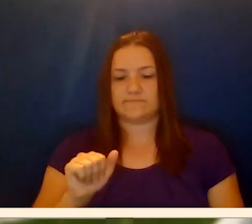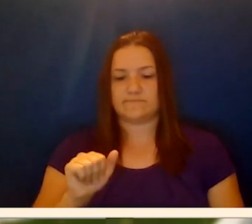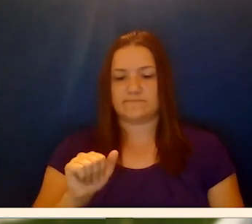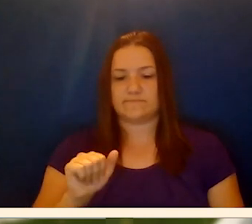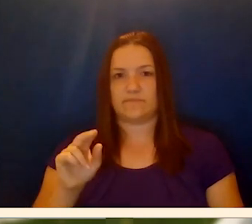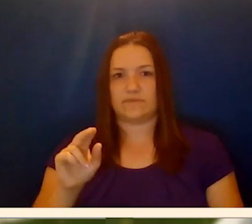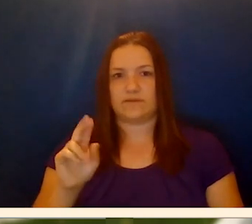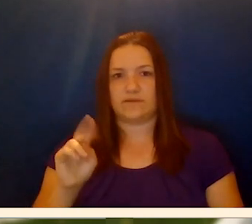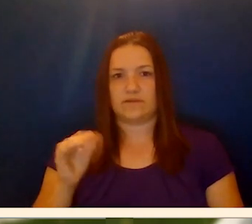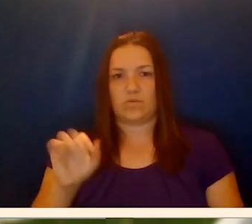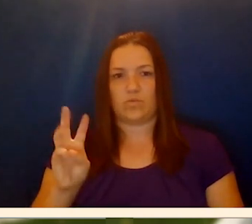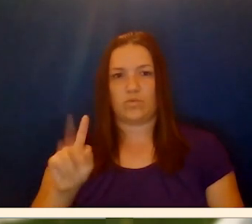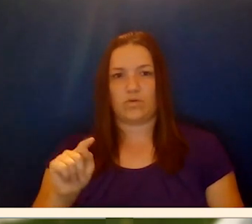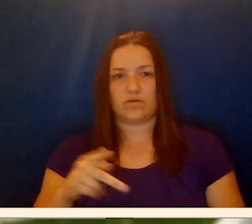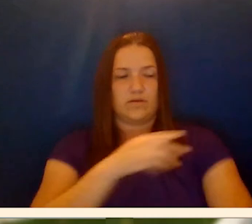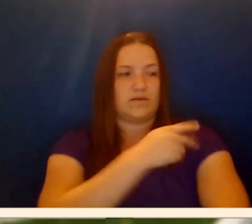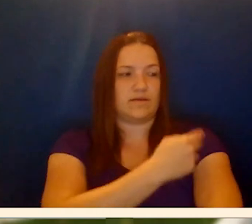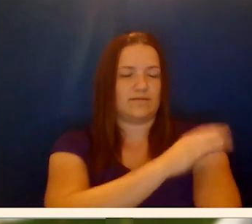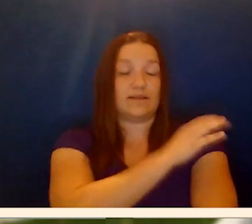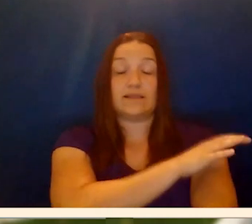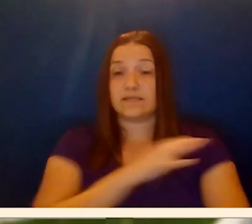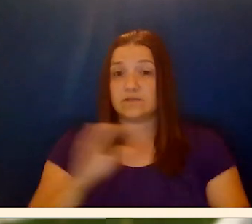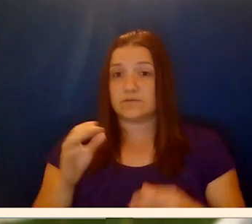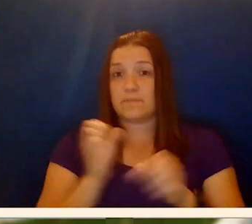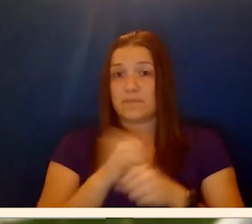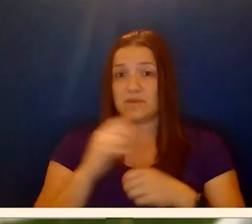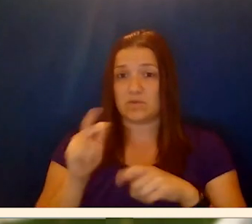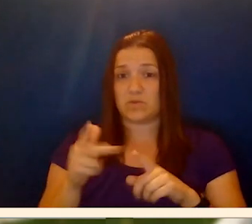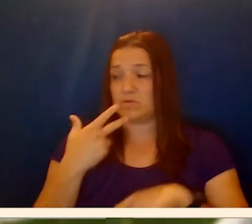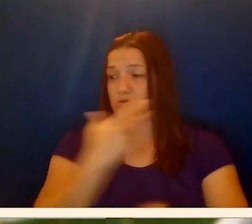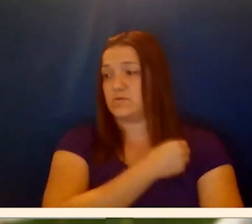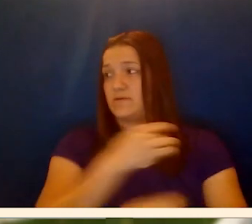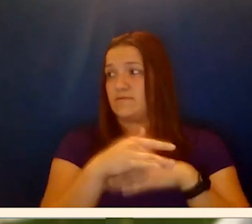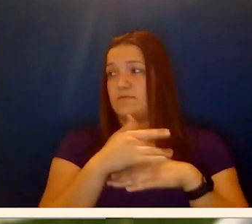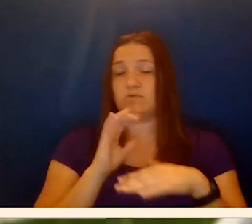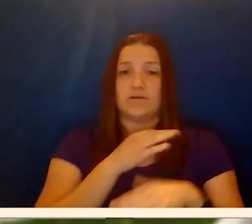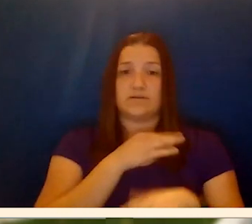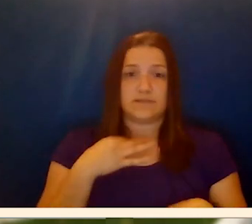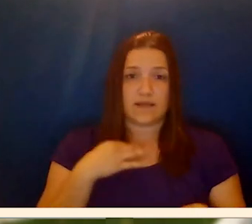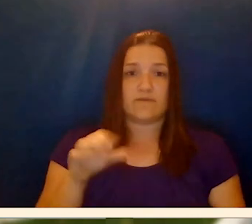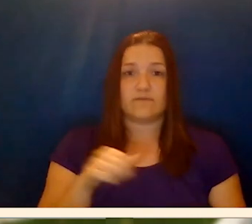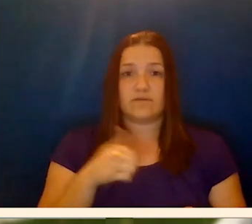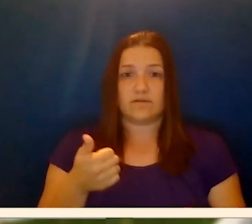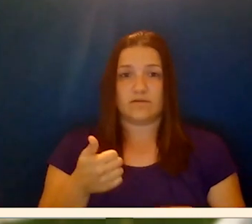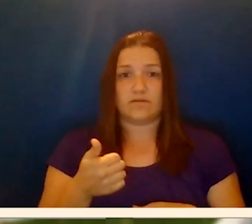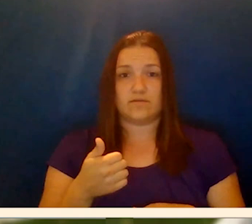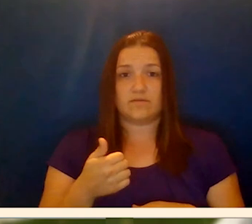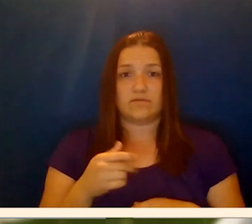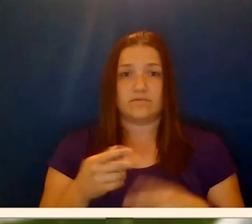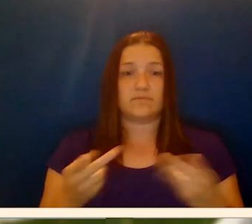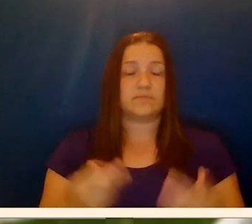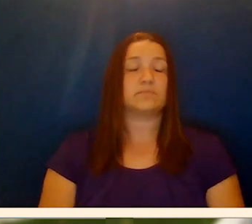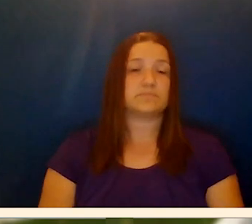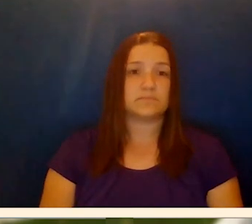available to our employees and other community members. Okay. So I want to jump back